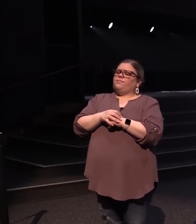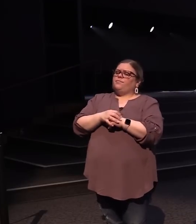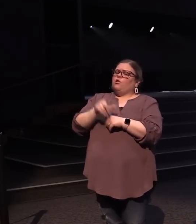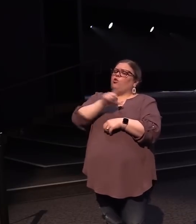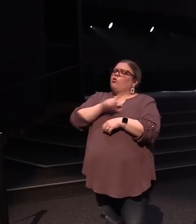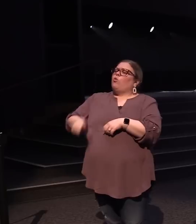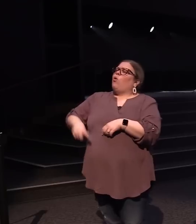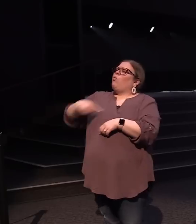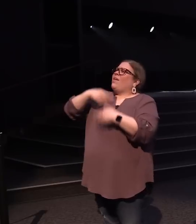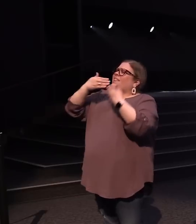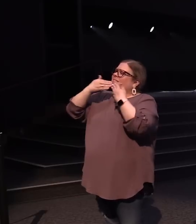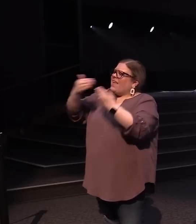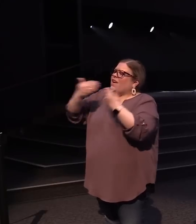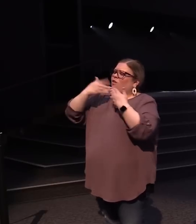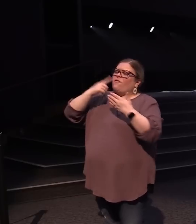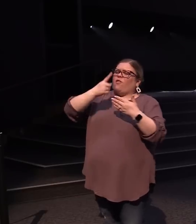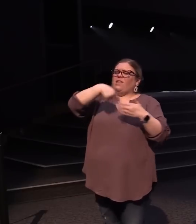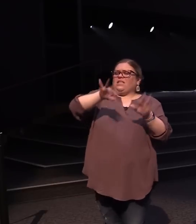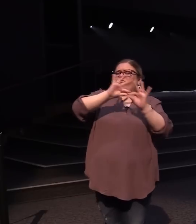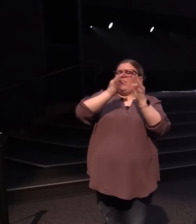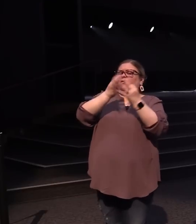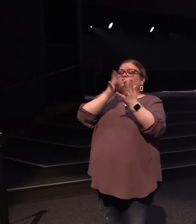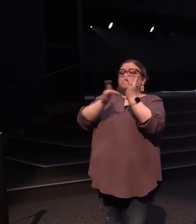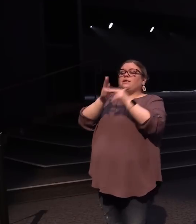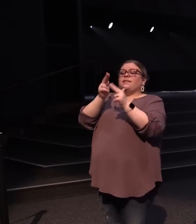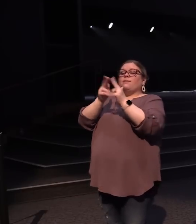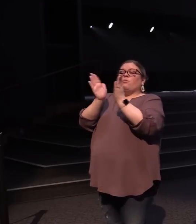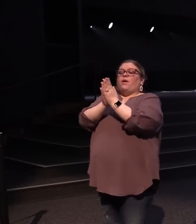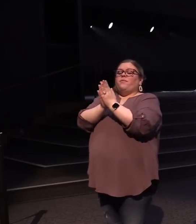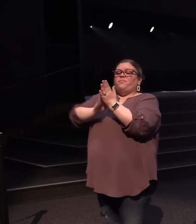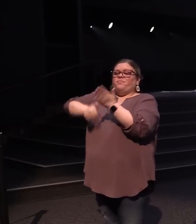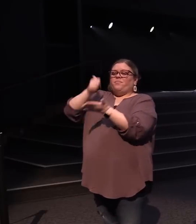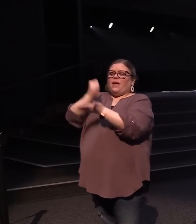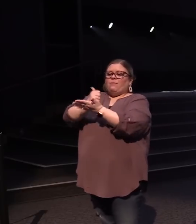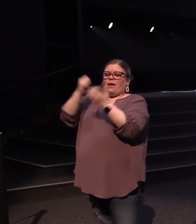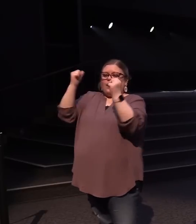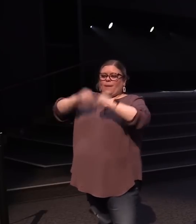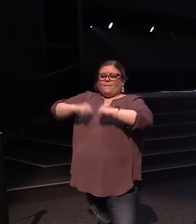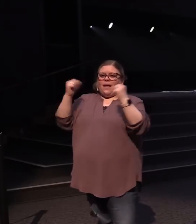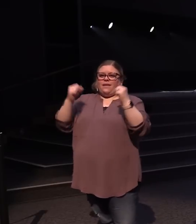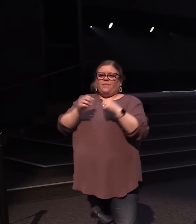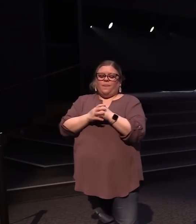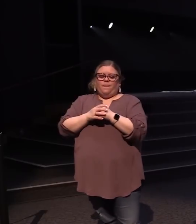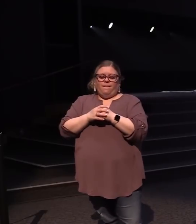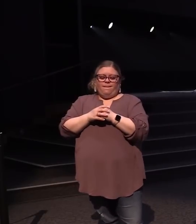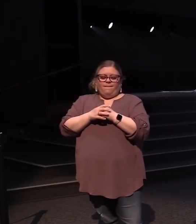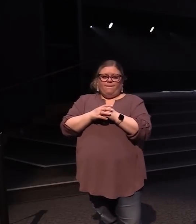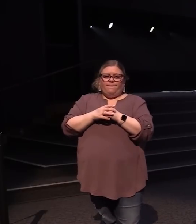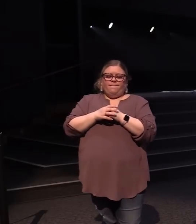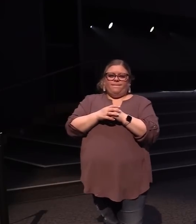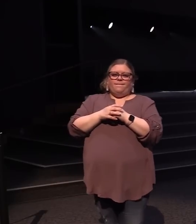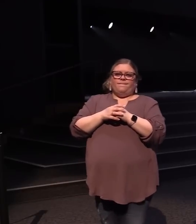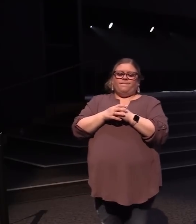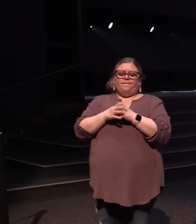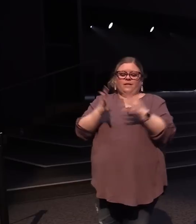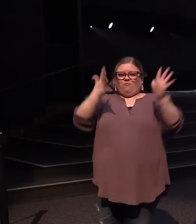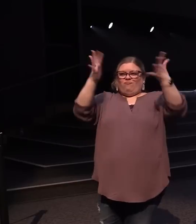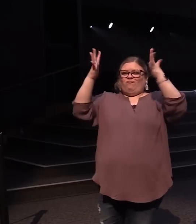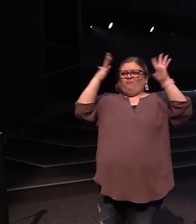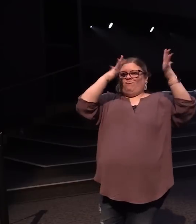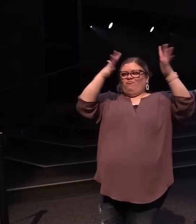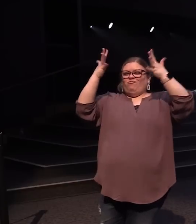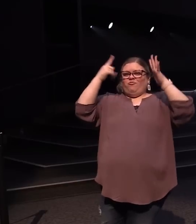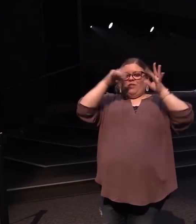Lord, we thank you for them. In Jesus' name we pray. Amen. Amen. Would you give it up for these families